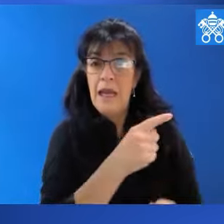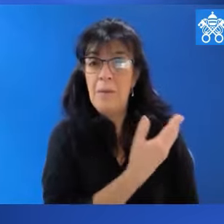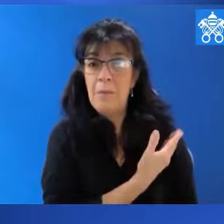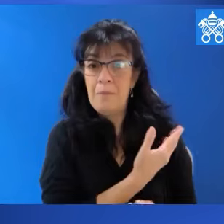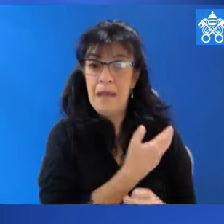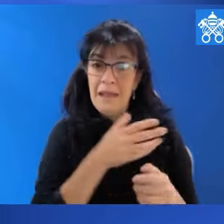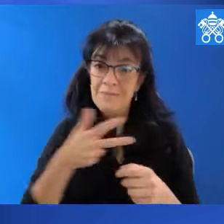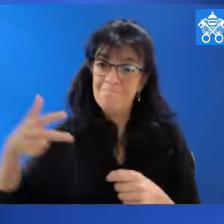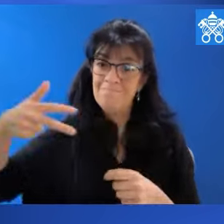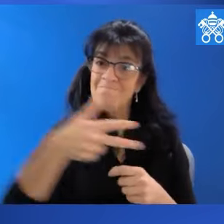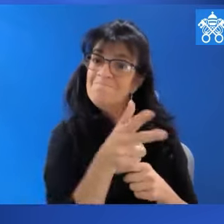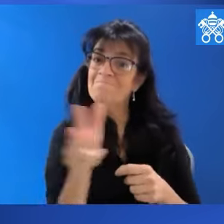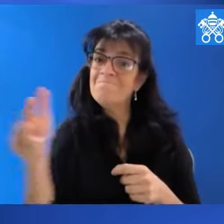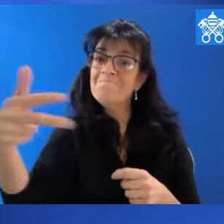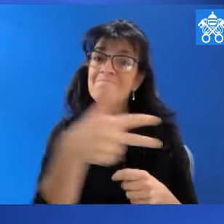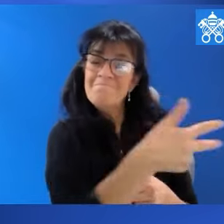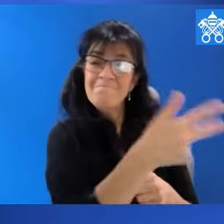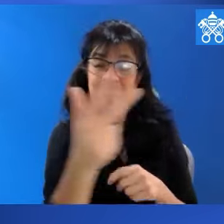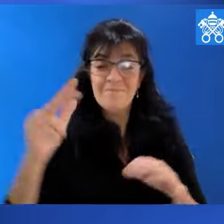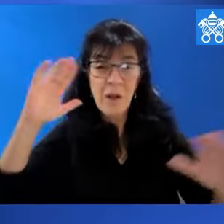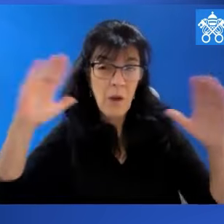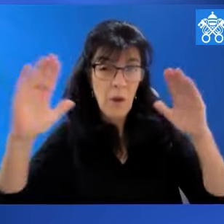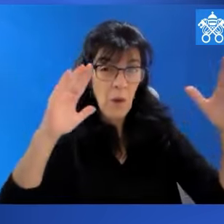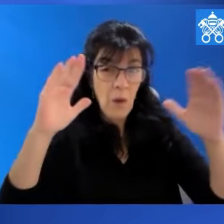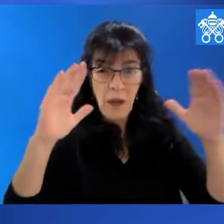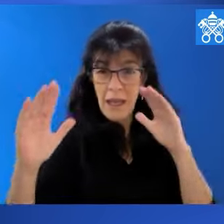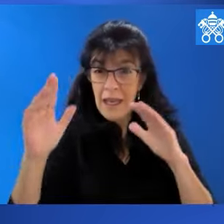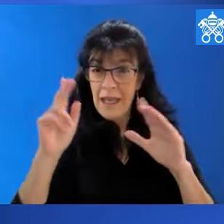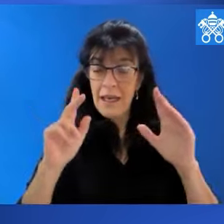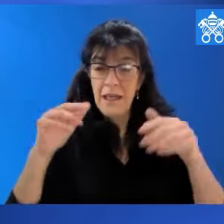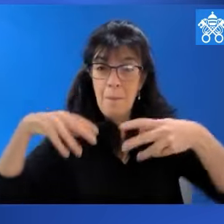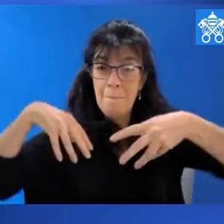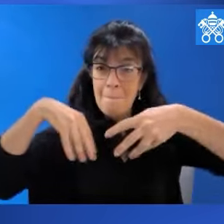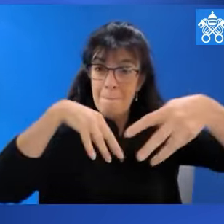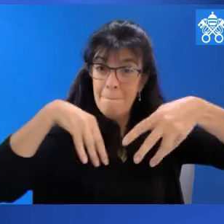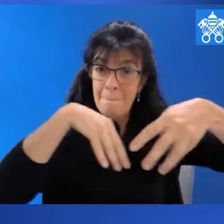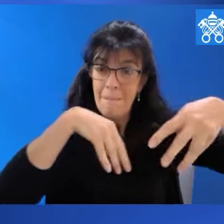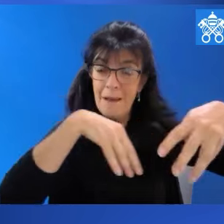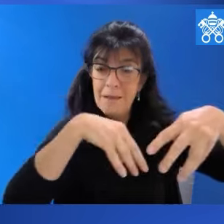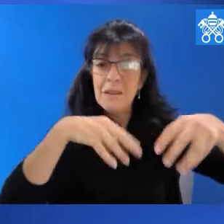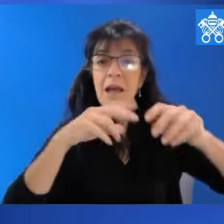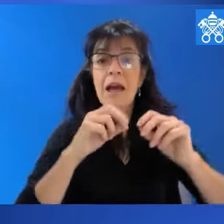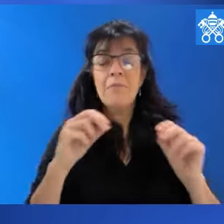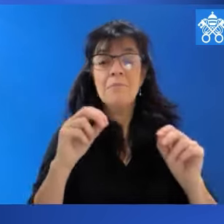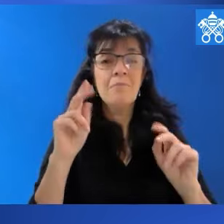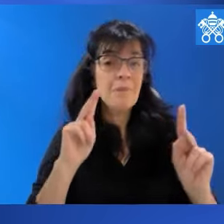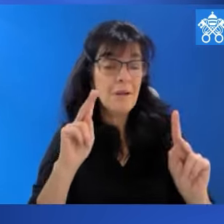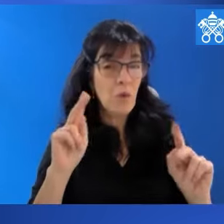going round the square, greeting pilgrims in his Pope Mobile. And for our listeners,